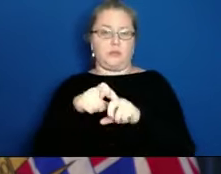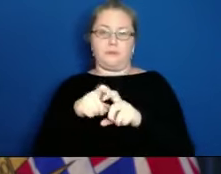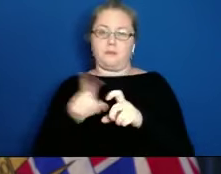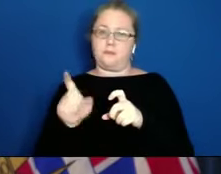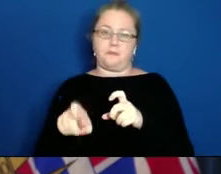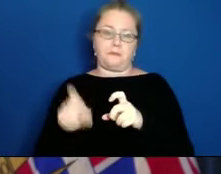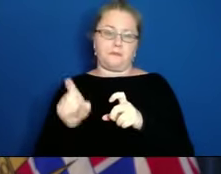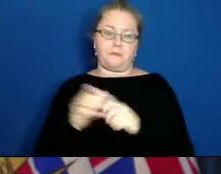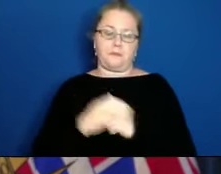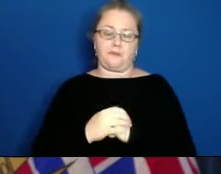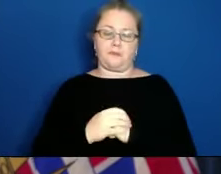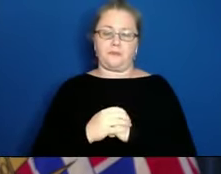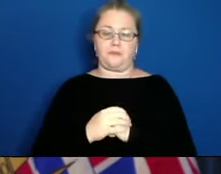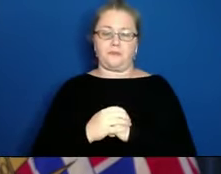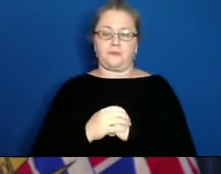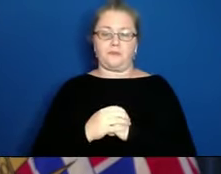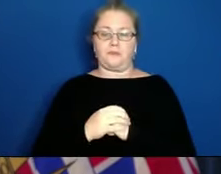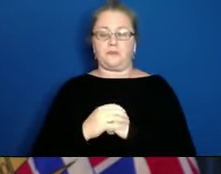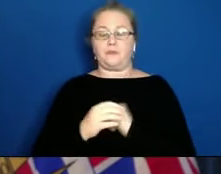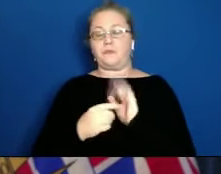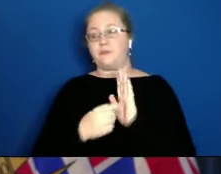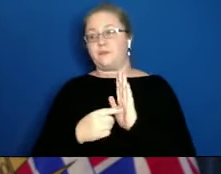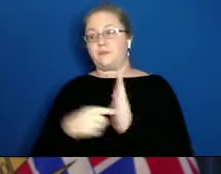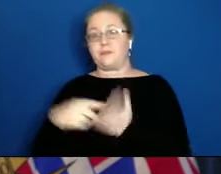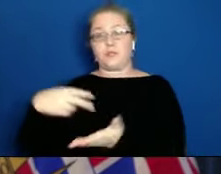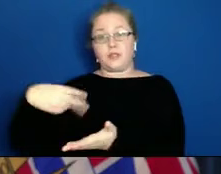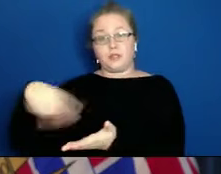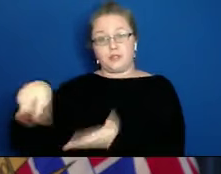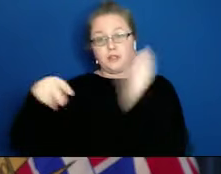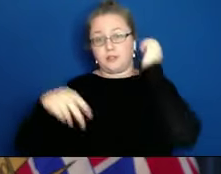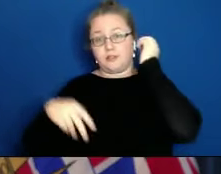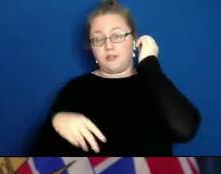group fitness activities like dance, like some of the